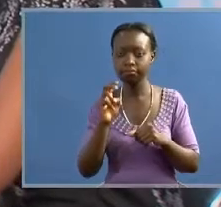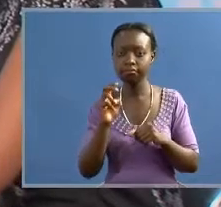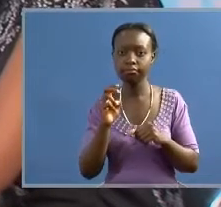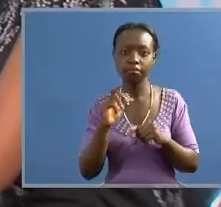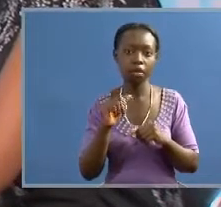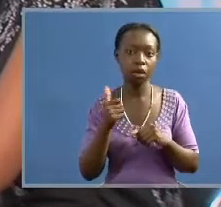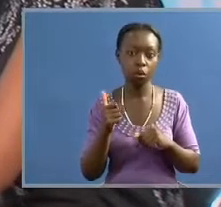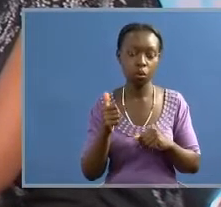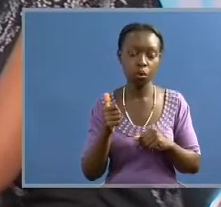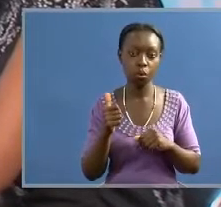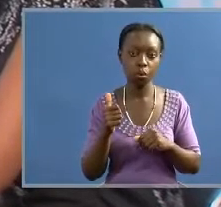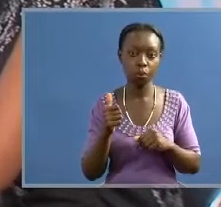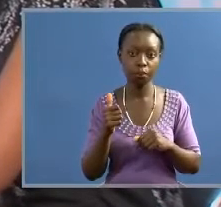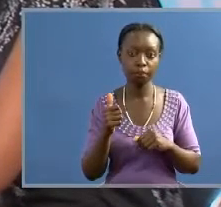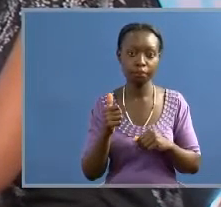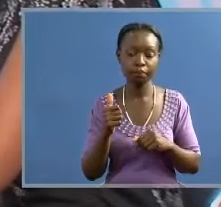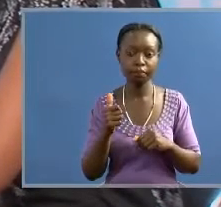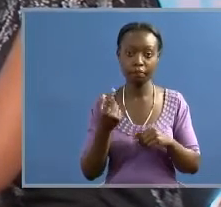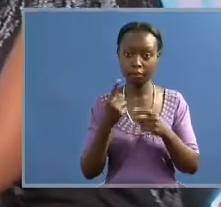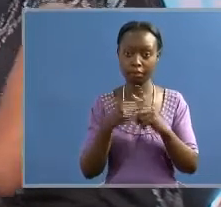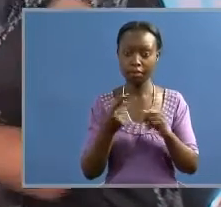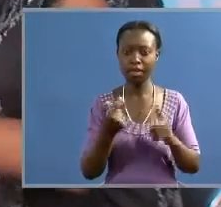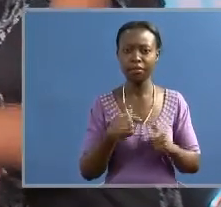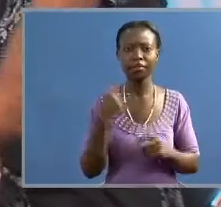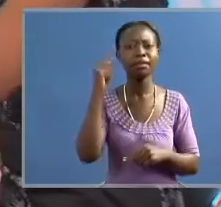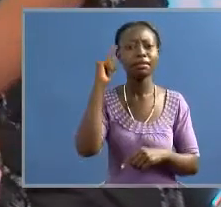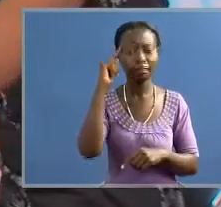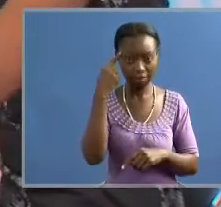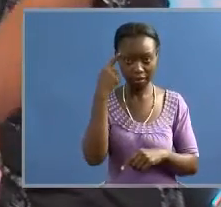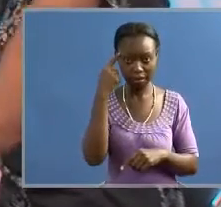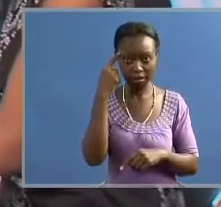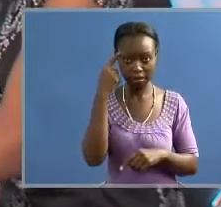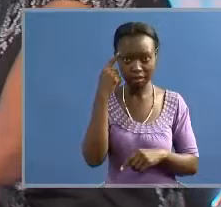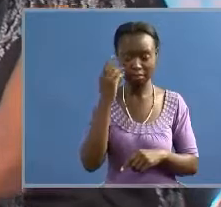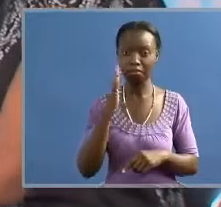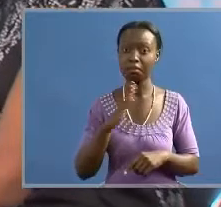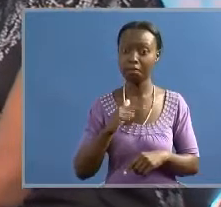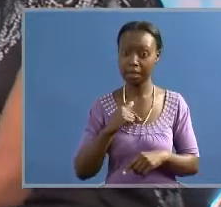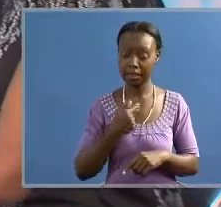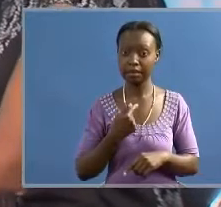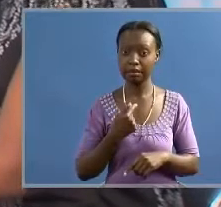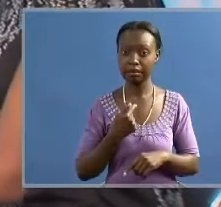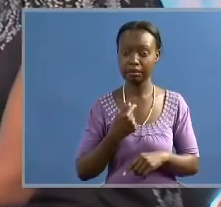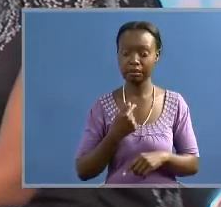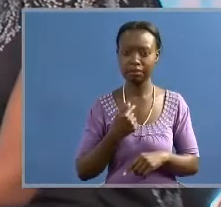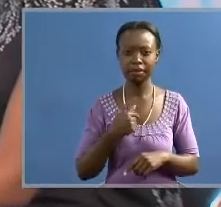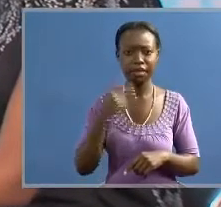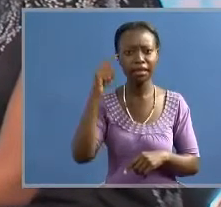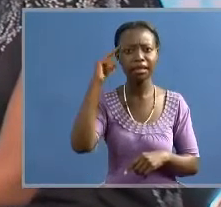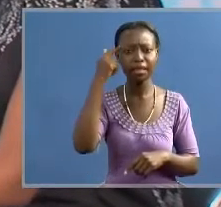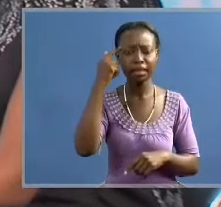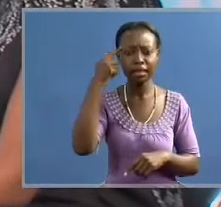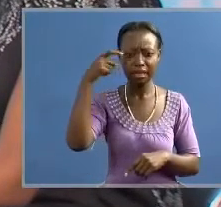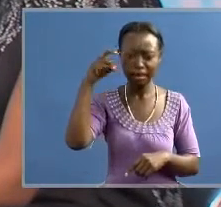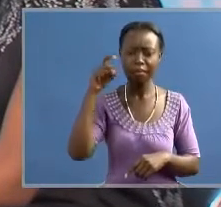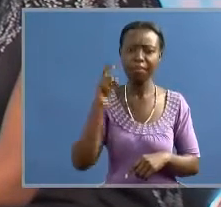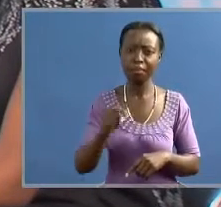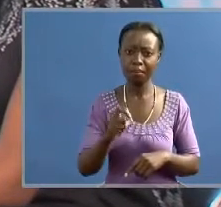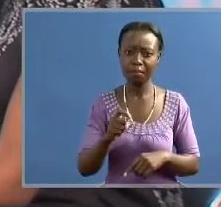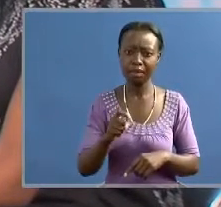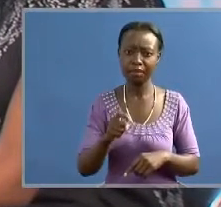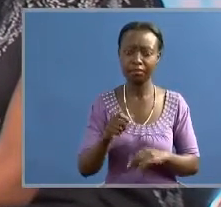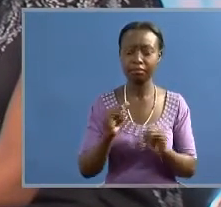time limits are concerned. But I think the more overriding fact is that we should maintain